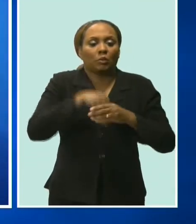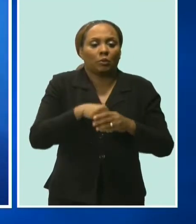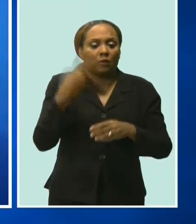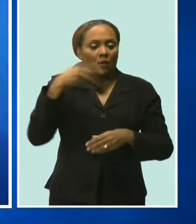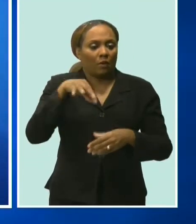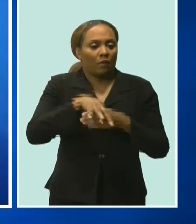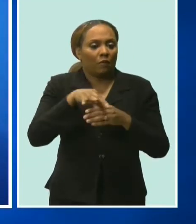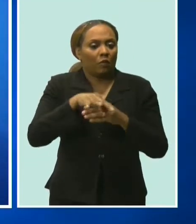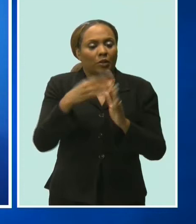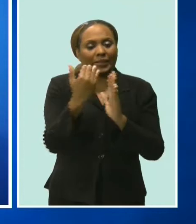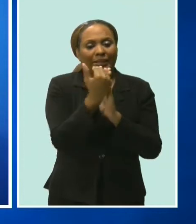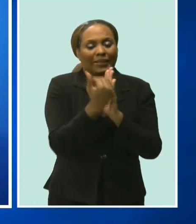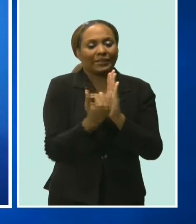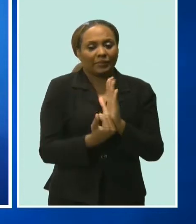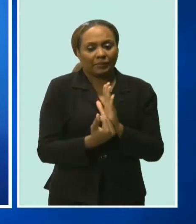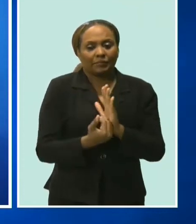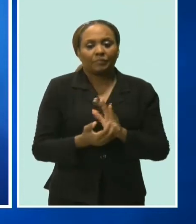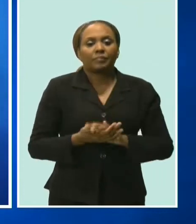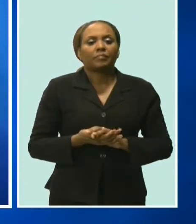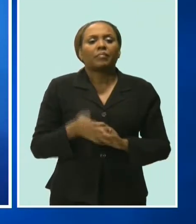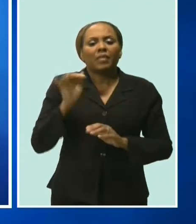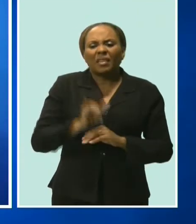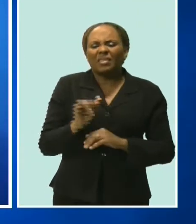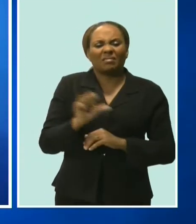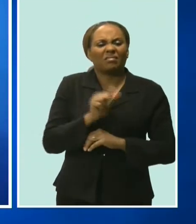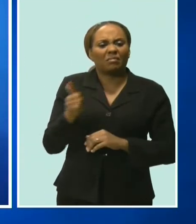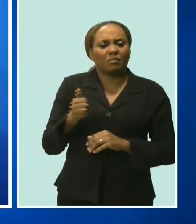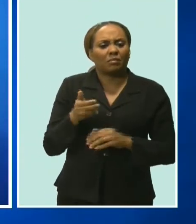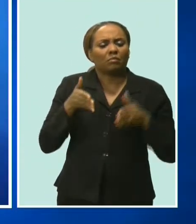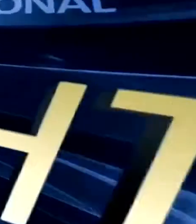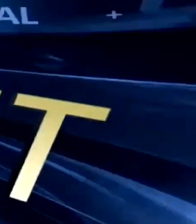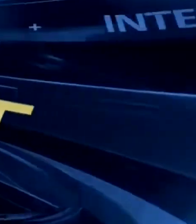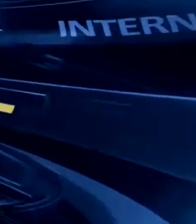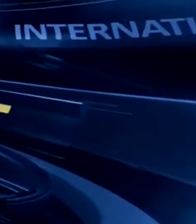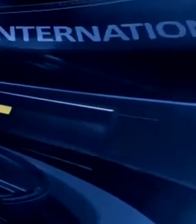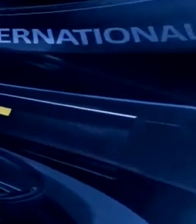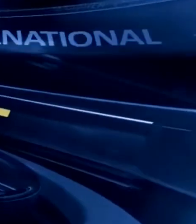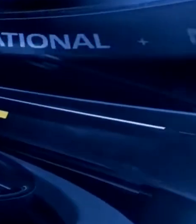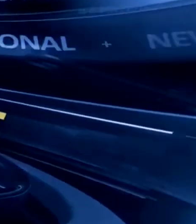ordinary people from the promise of development that should be all of ours.